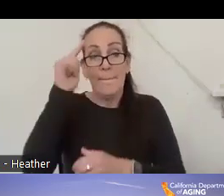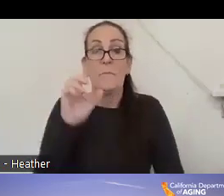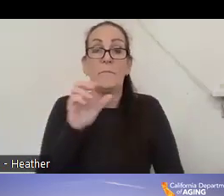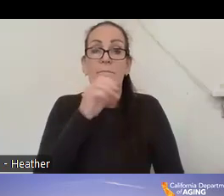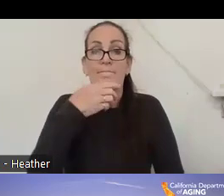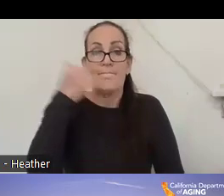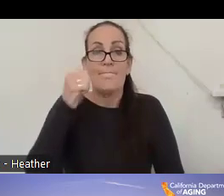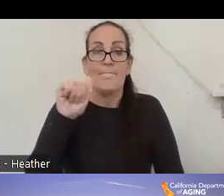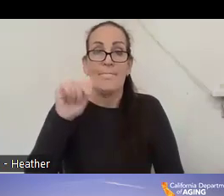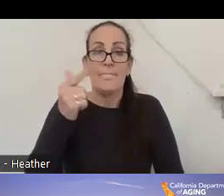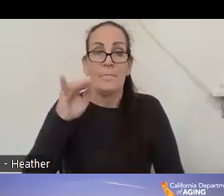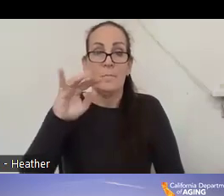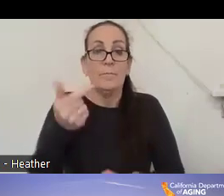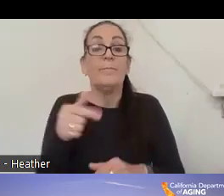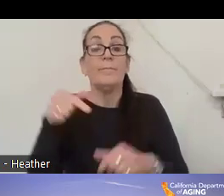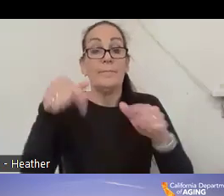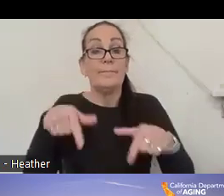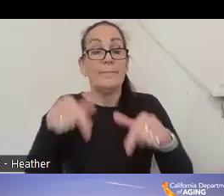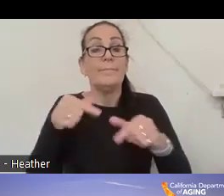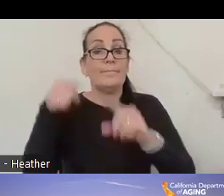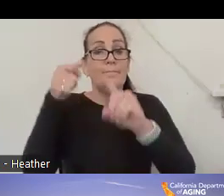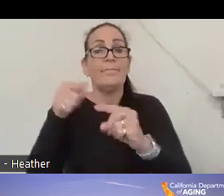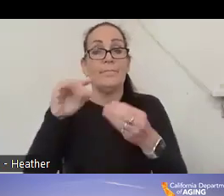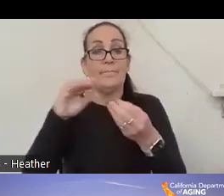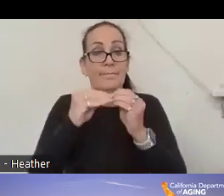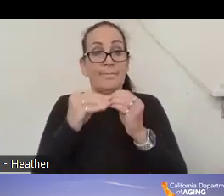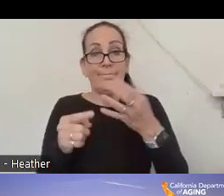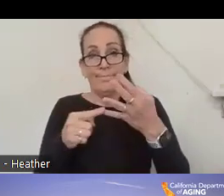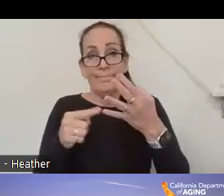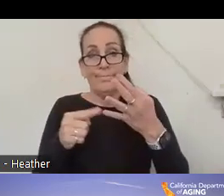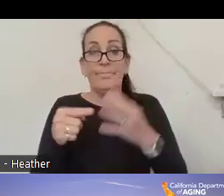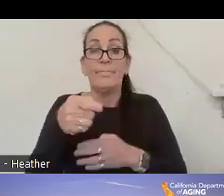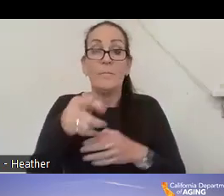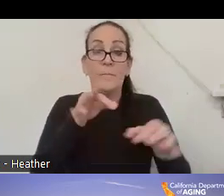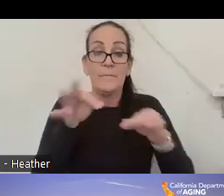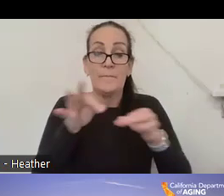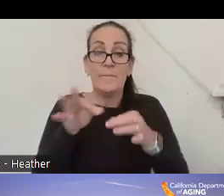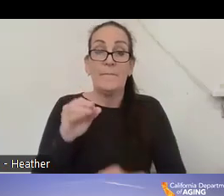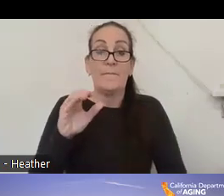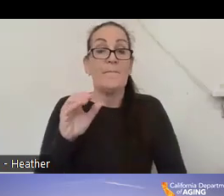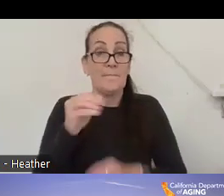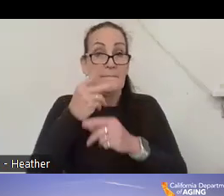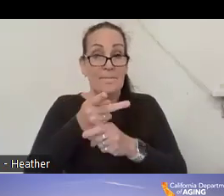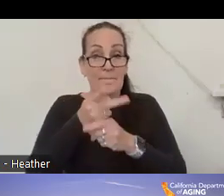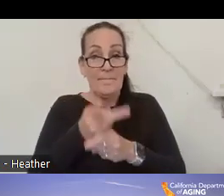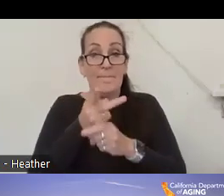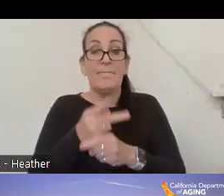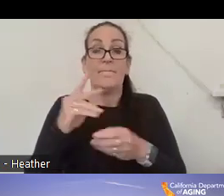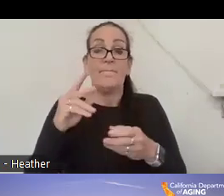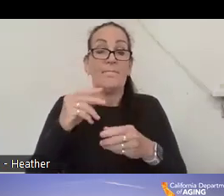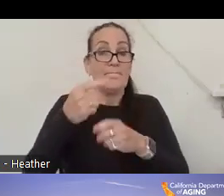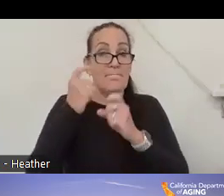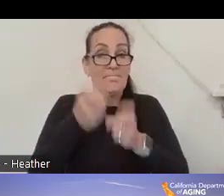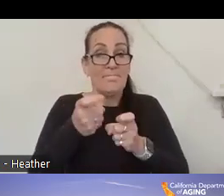works. So the initiative that this came from is number 70, which was to develop and launch